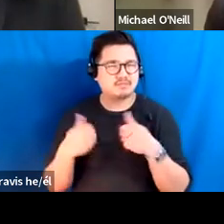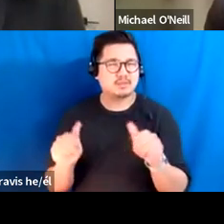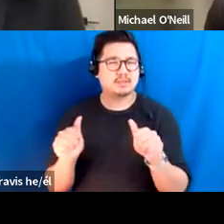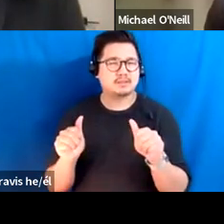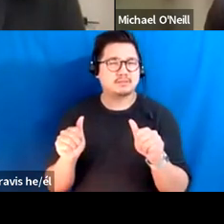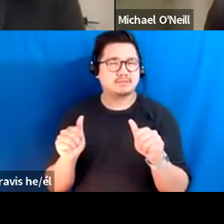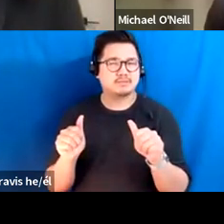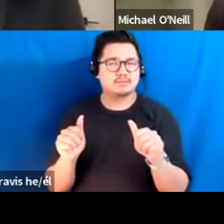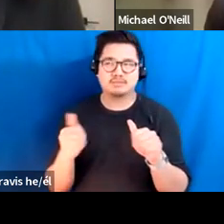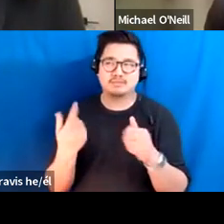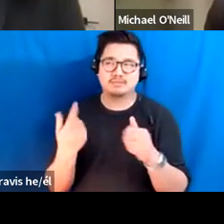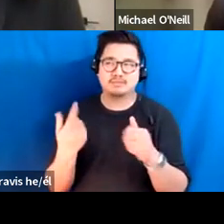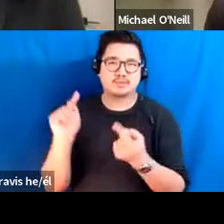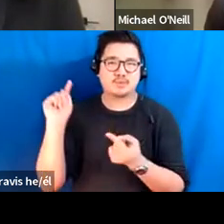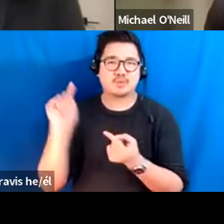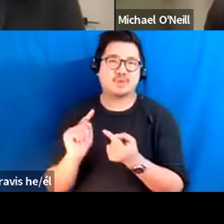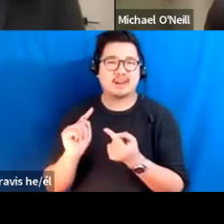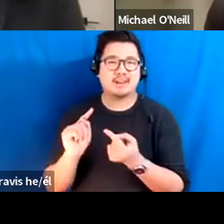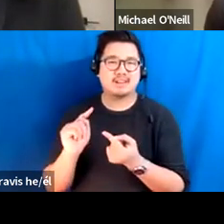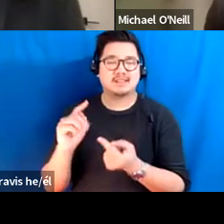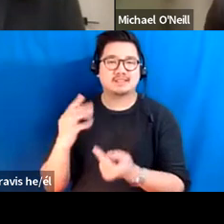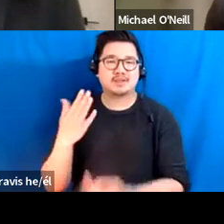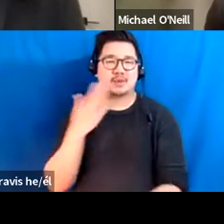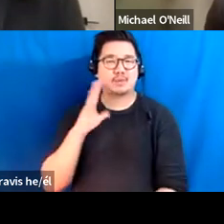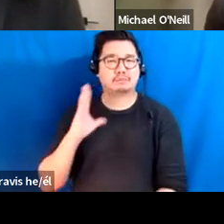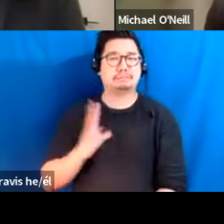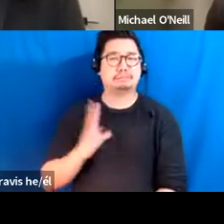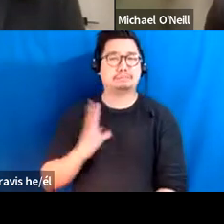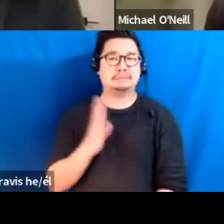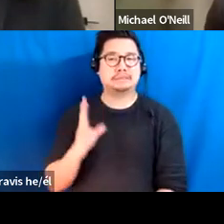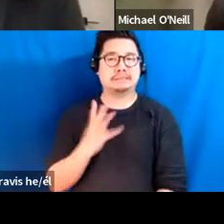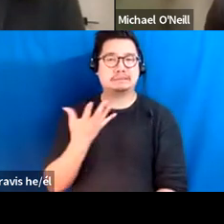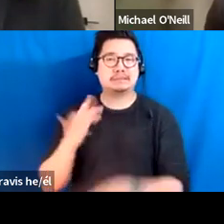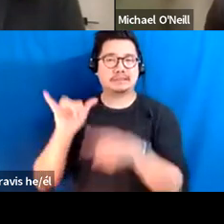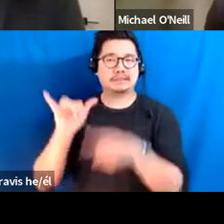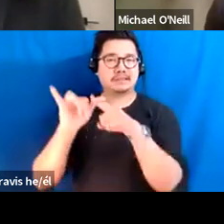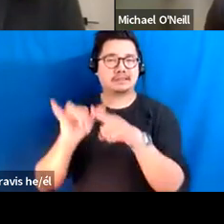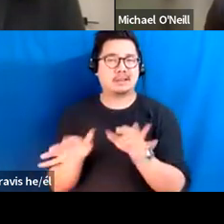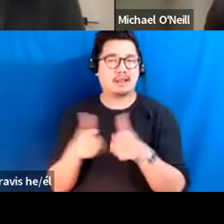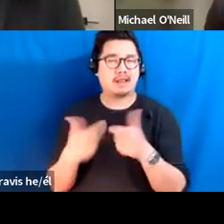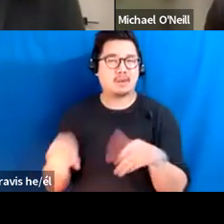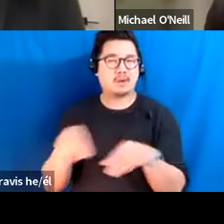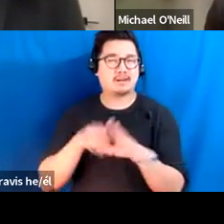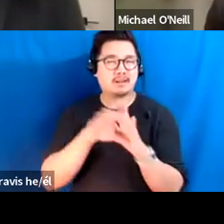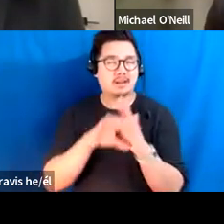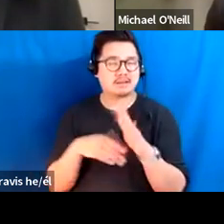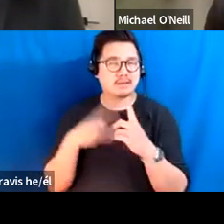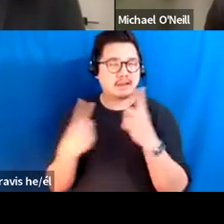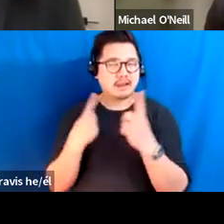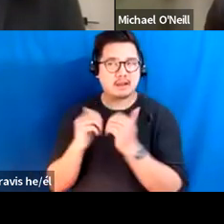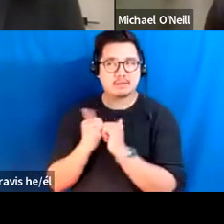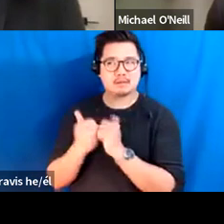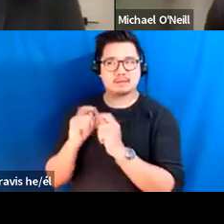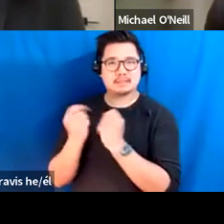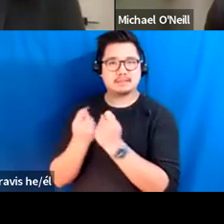reduce the edge you speak within the document and i think it's exemplar and i'm specifically thinking about the way that the team is describing